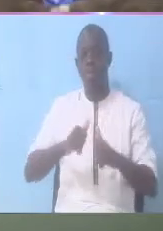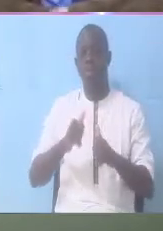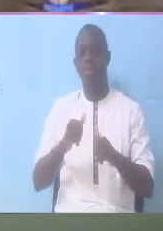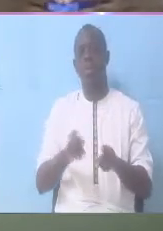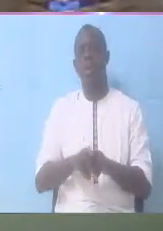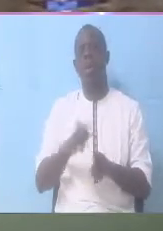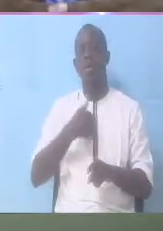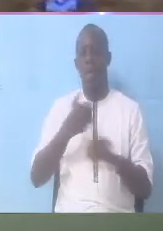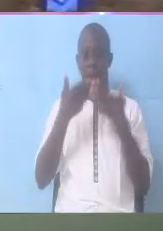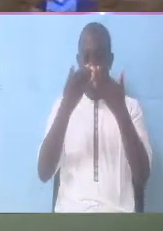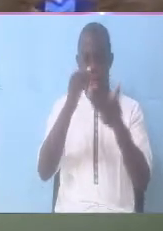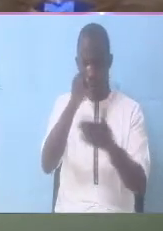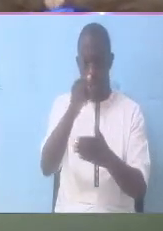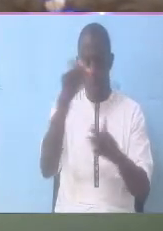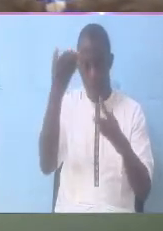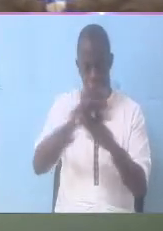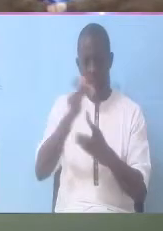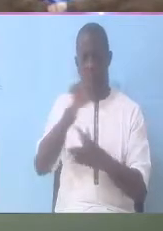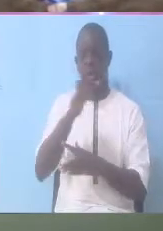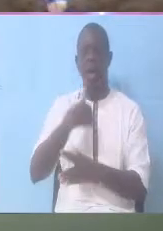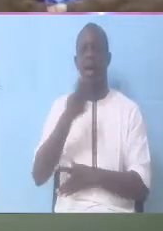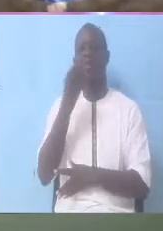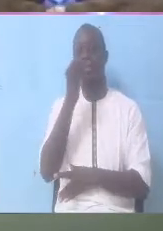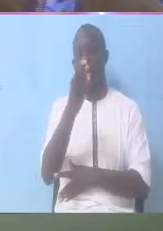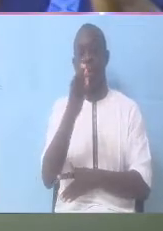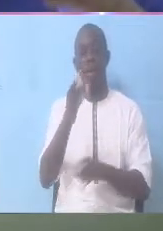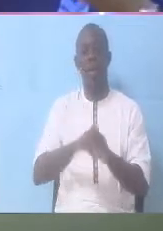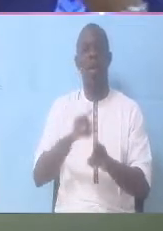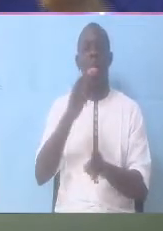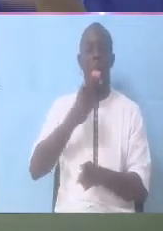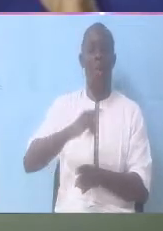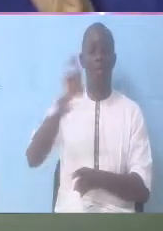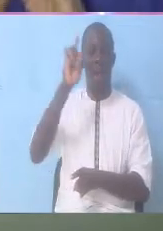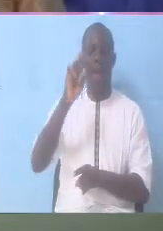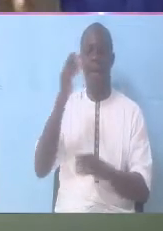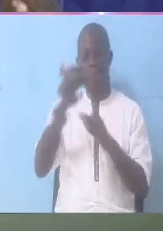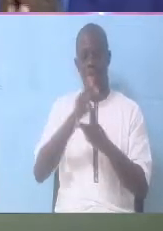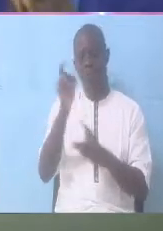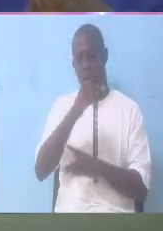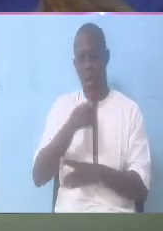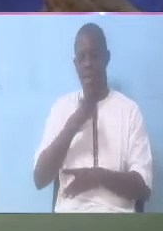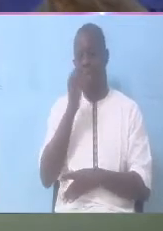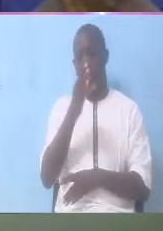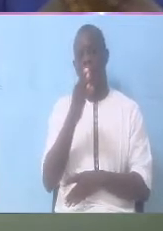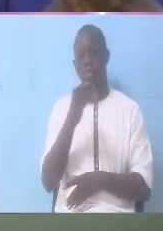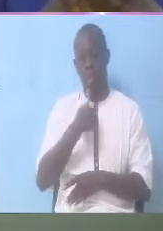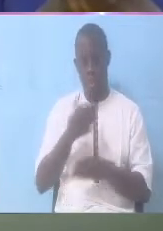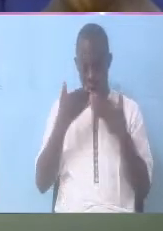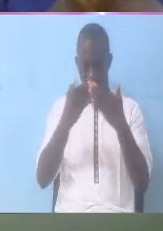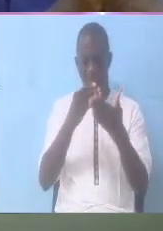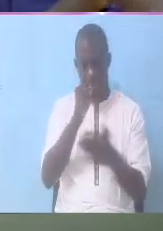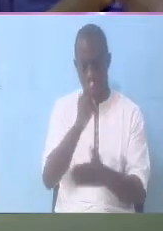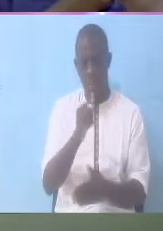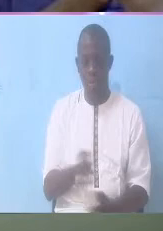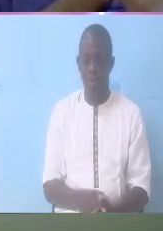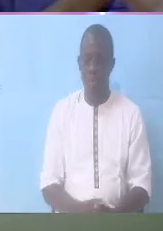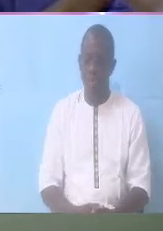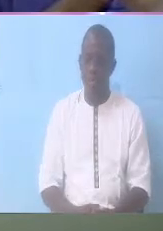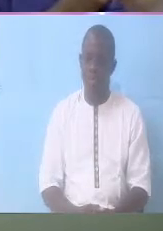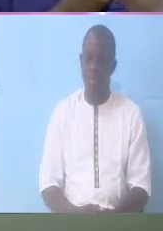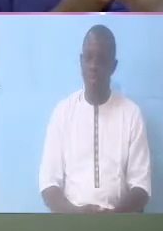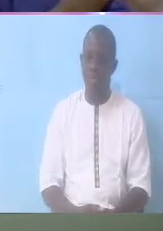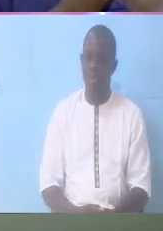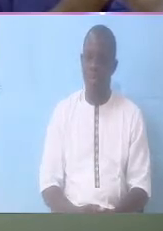I'm going to say. And I said, Billahi, Wallahi, believe what I said here. I'm going to tell you here. Okay. I didn't see